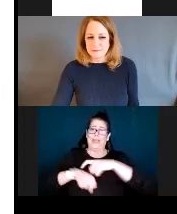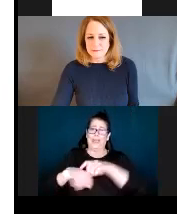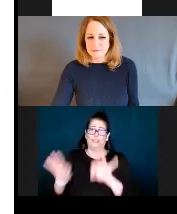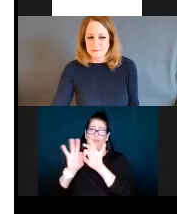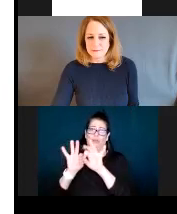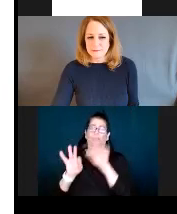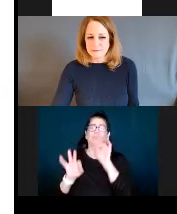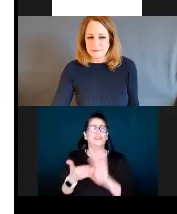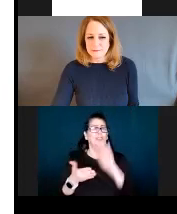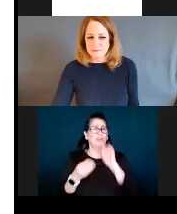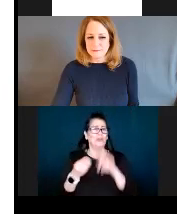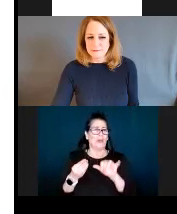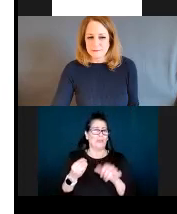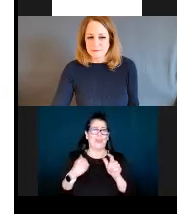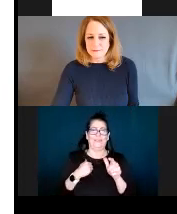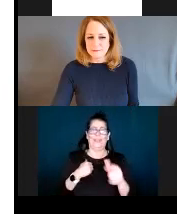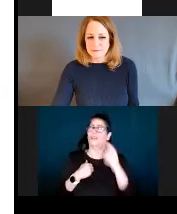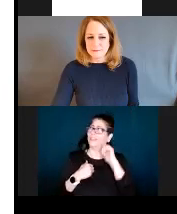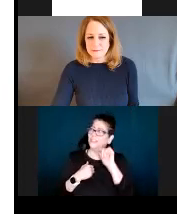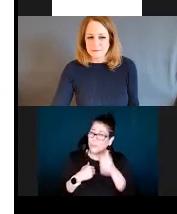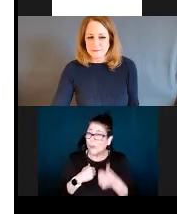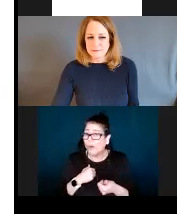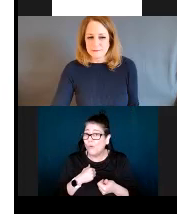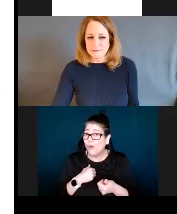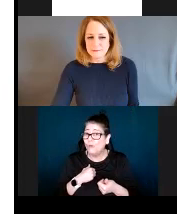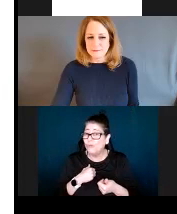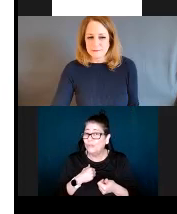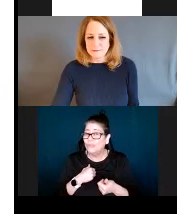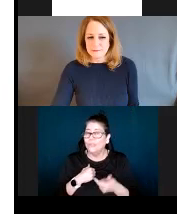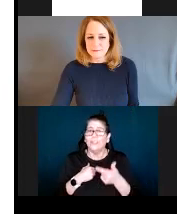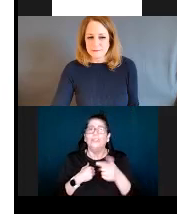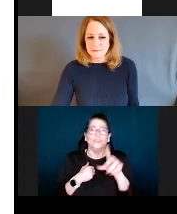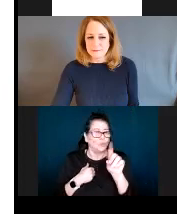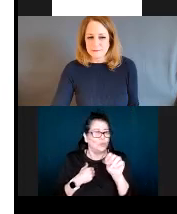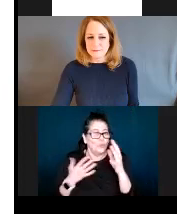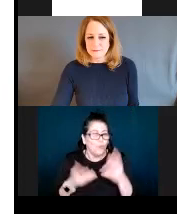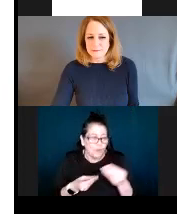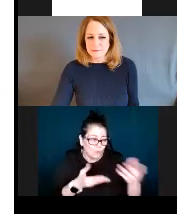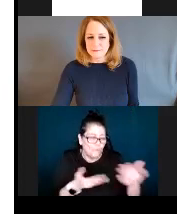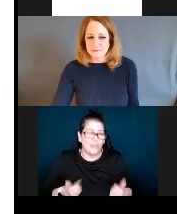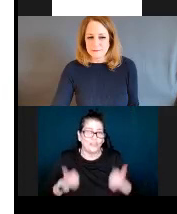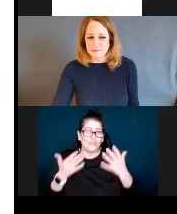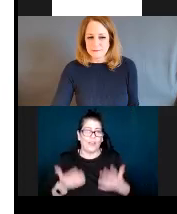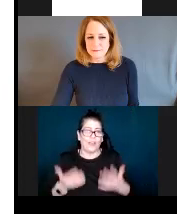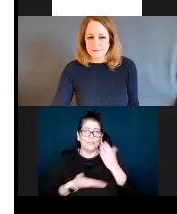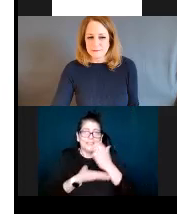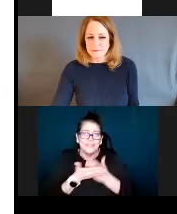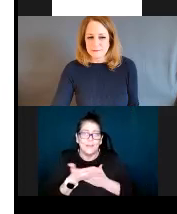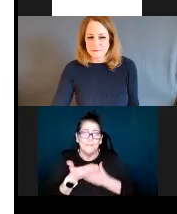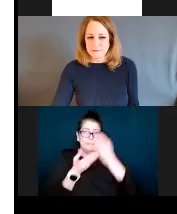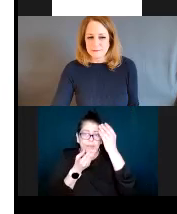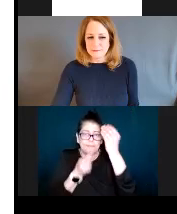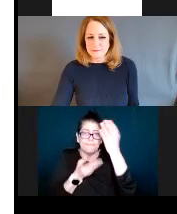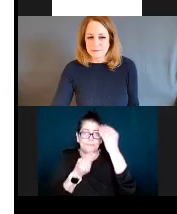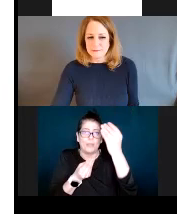think the session might even be tomorrow. And so you will want to provide a survivor with a little bit of information on